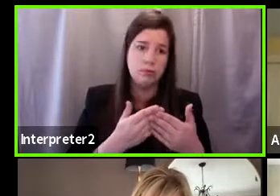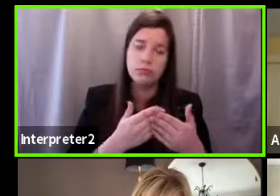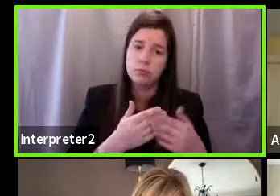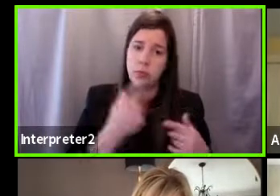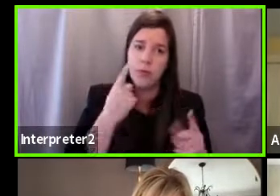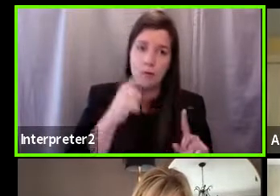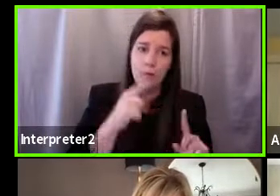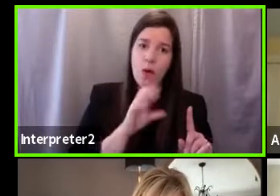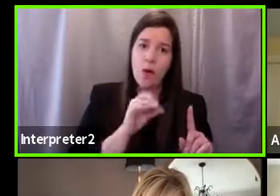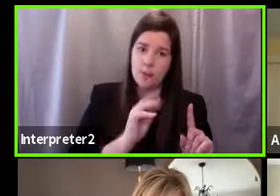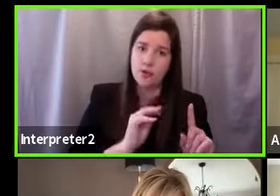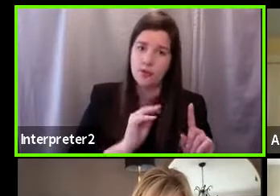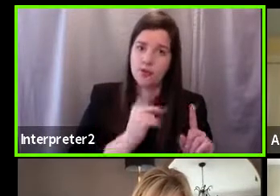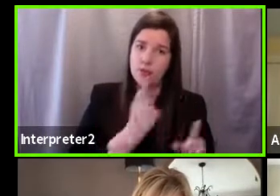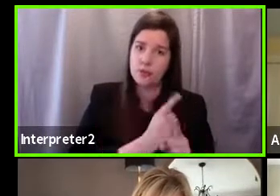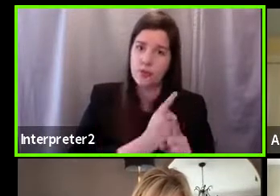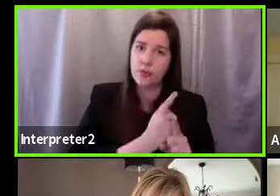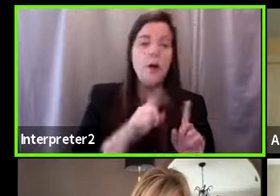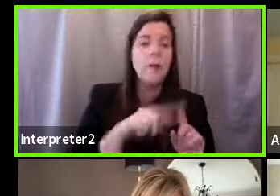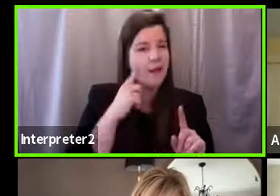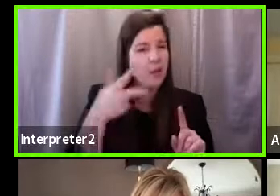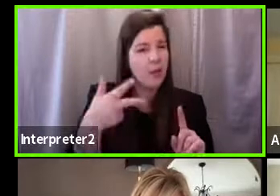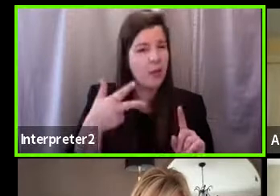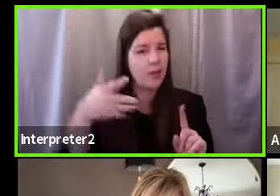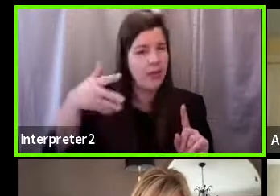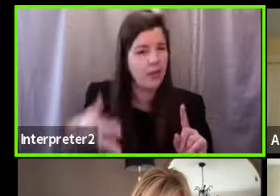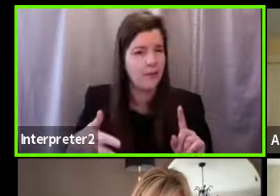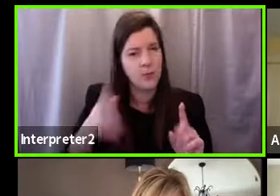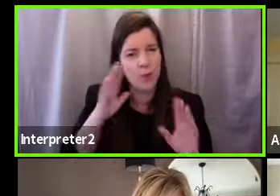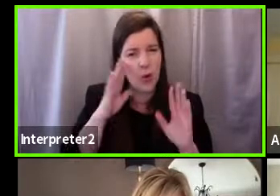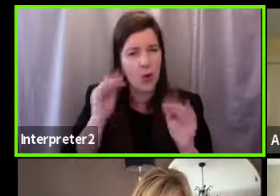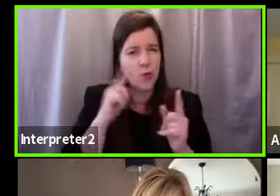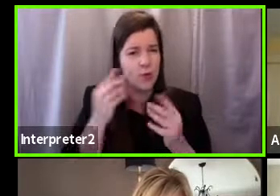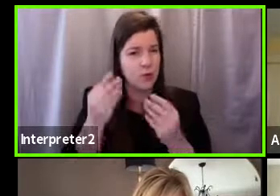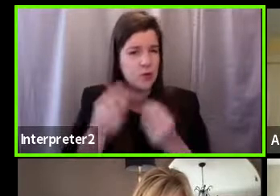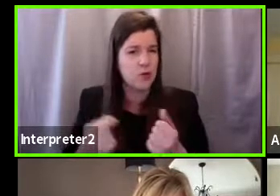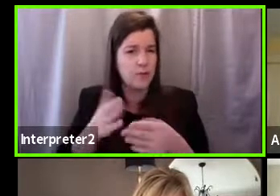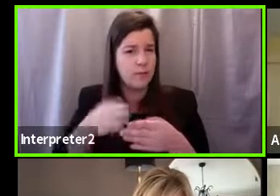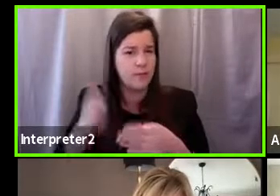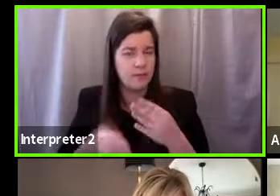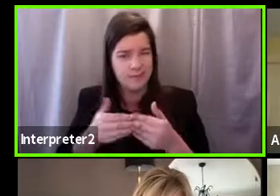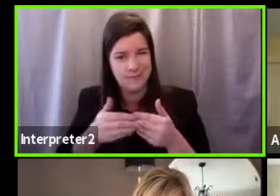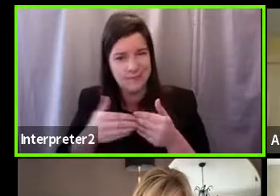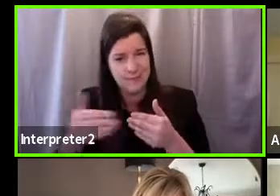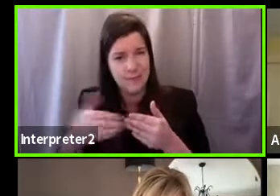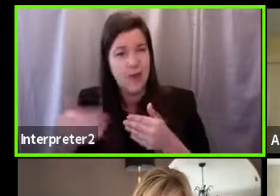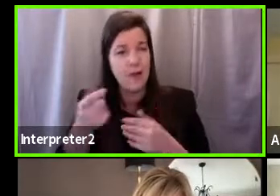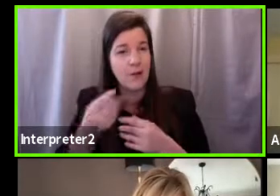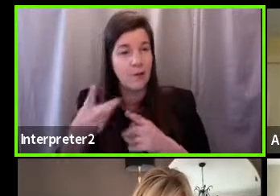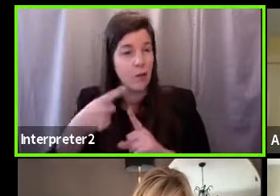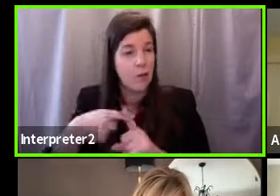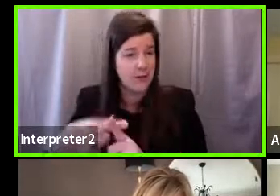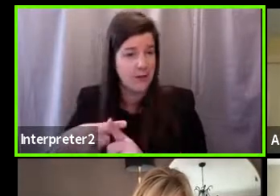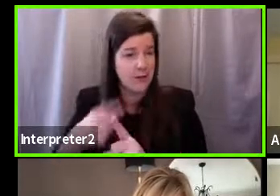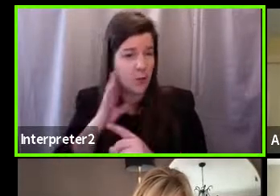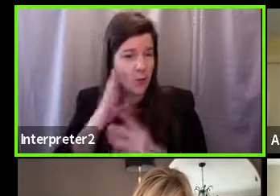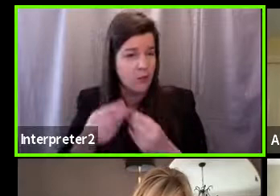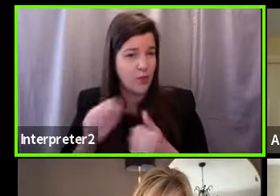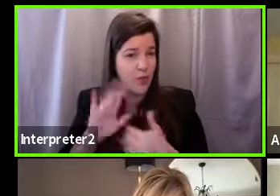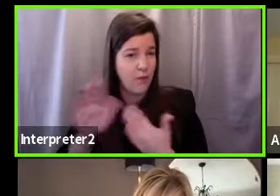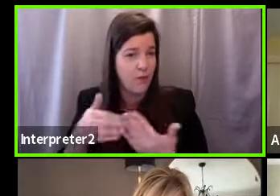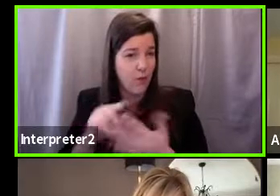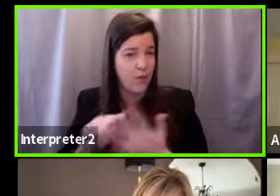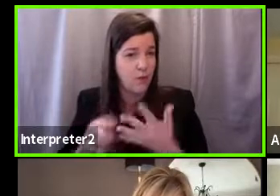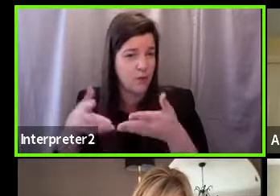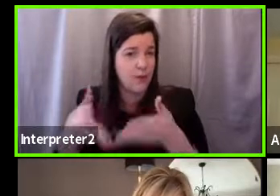still 3 that I believe are outstanding, and we're hoping for resolution in the coming couple of months. Thank you so much for that. And